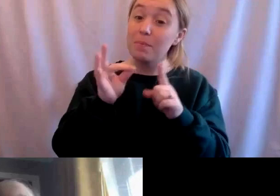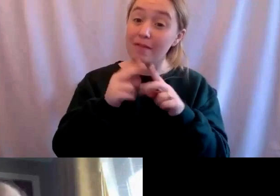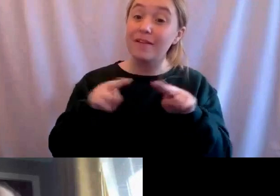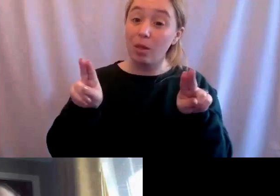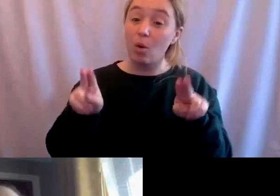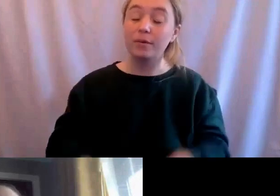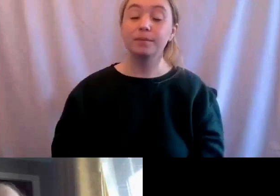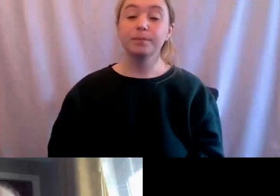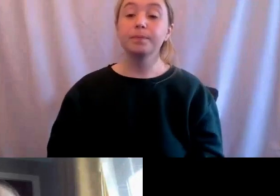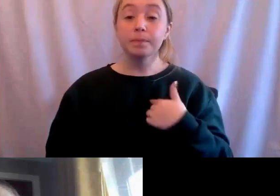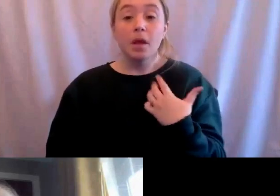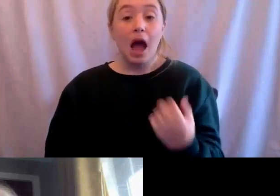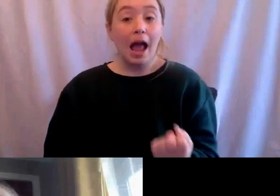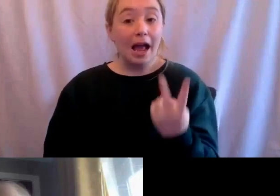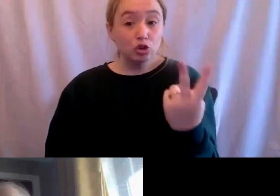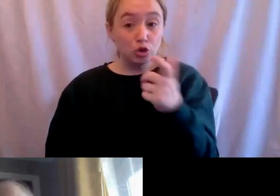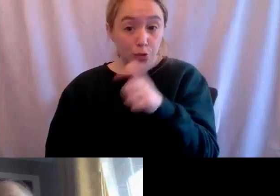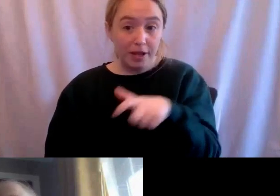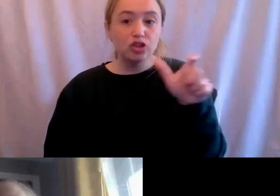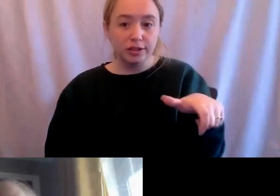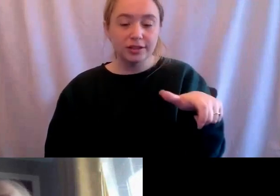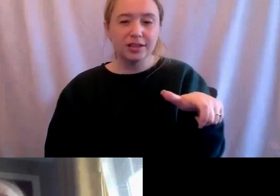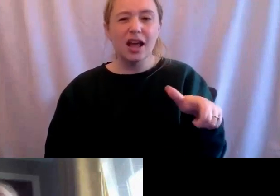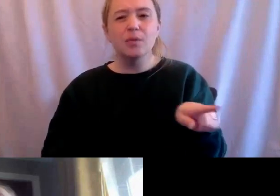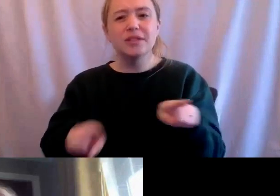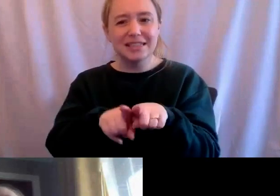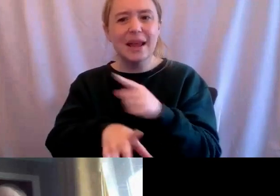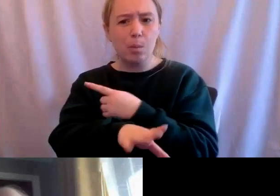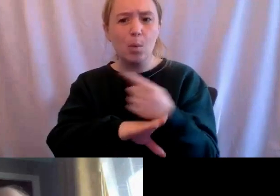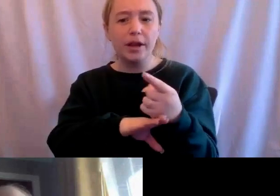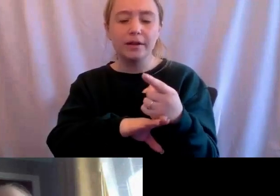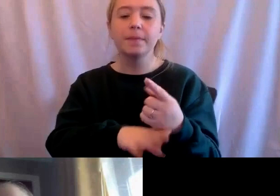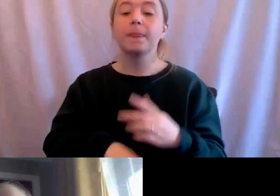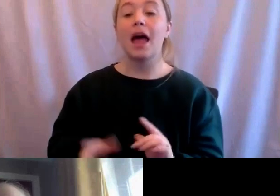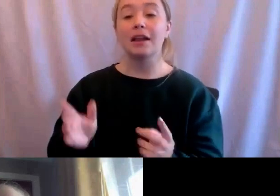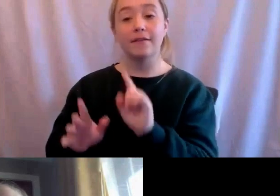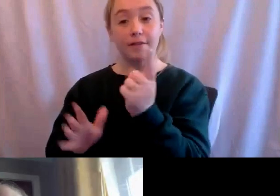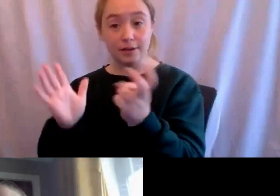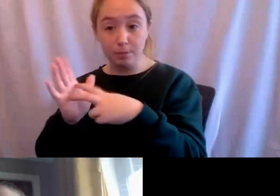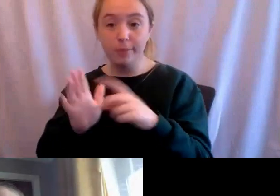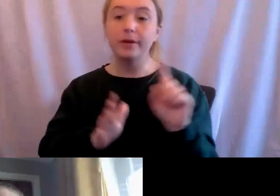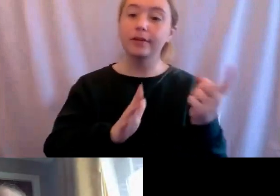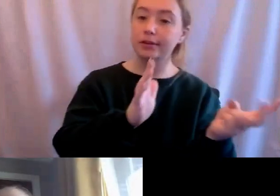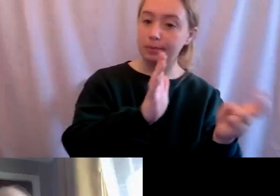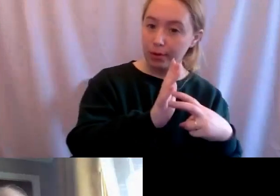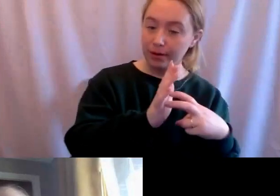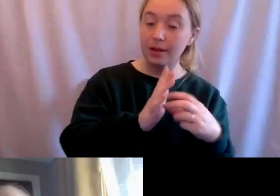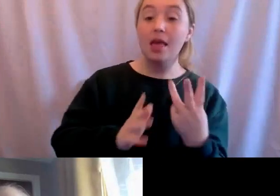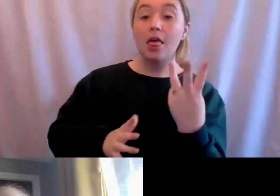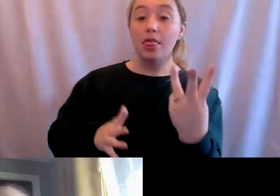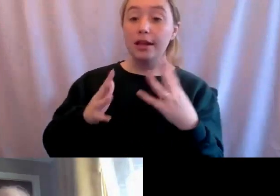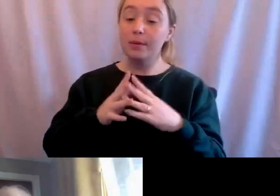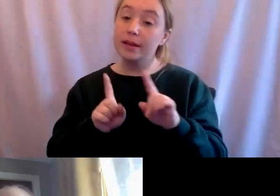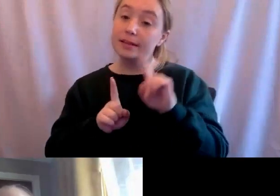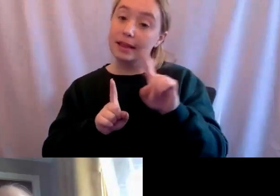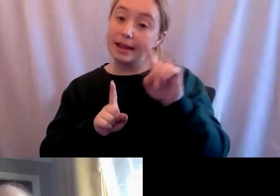patients once. They were in the same week and they'd come in for their first appointments, and they went away and they came back in 3 weeks. One was on